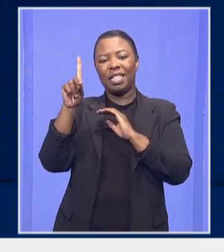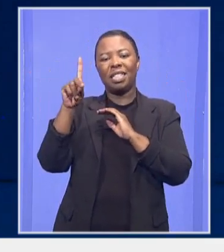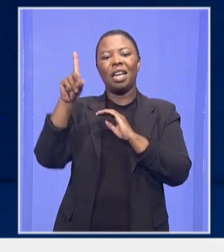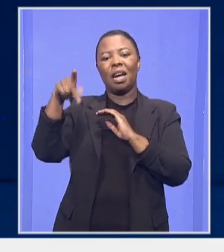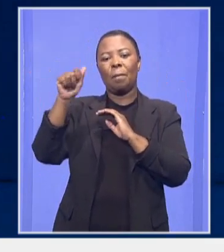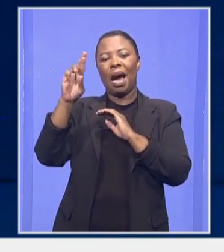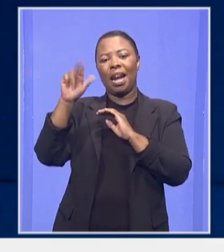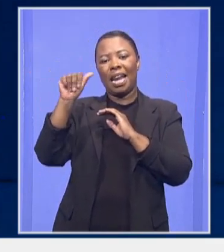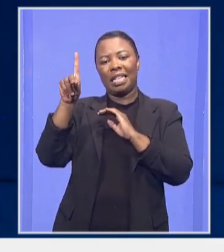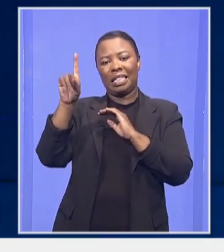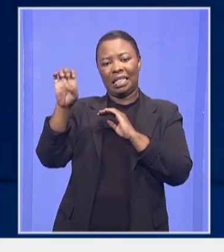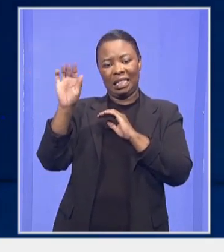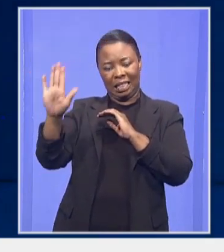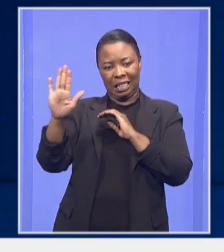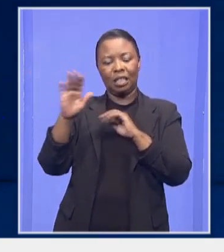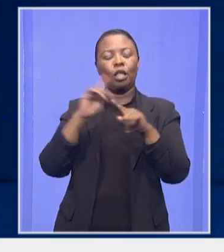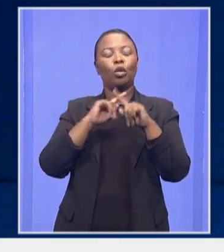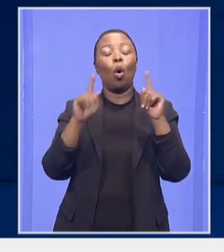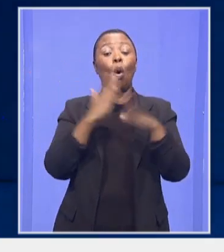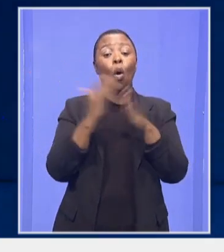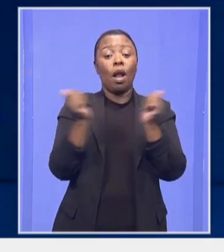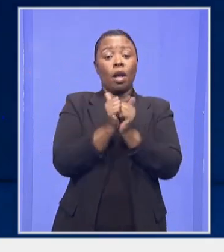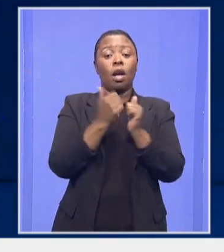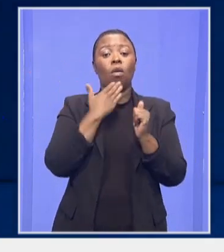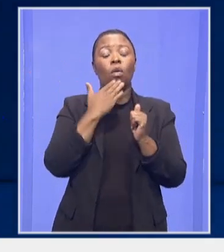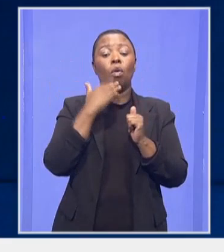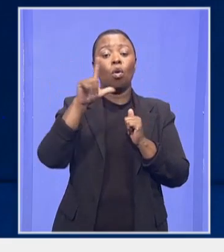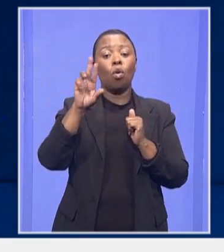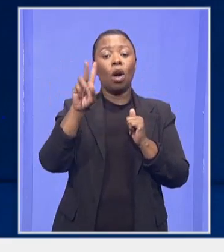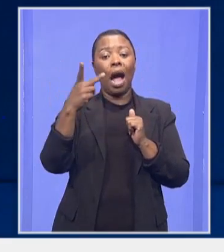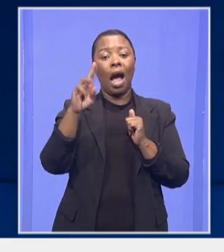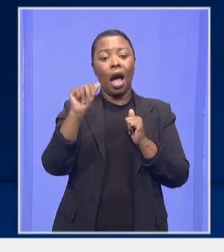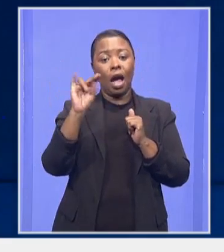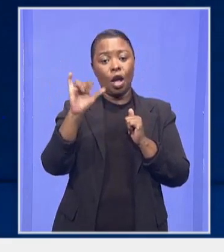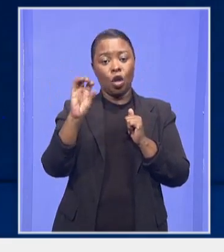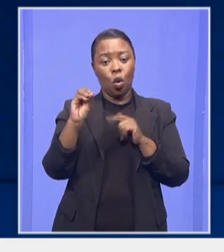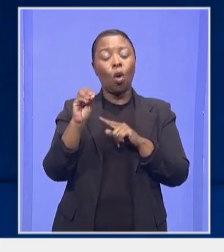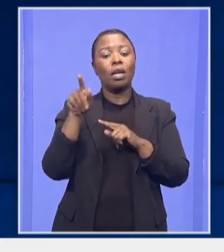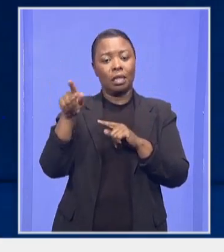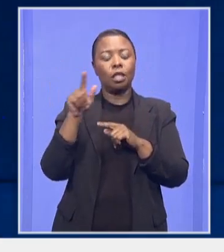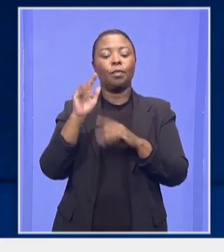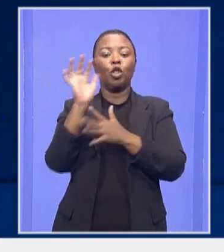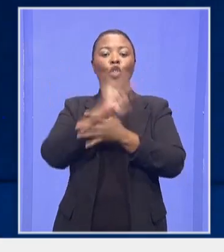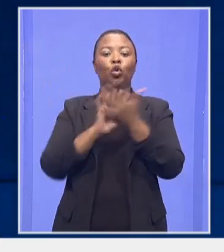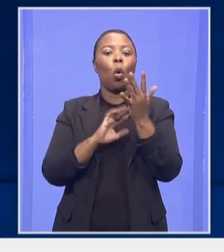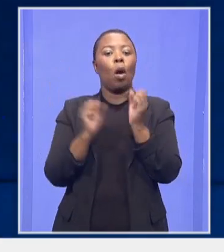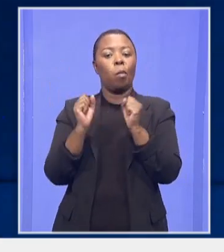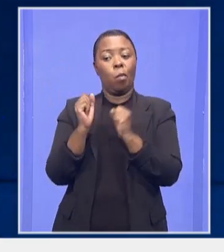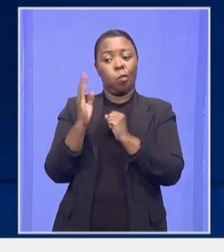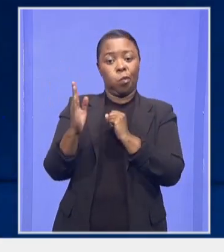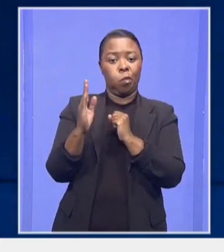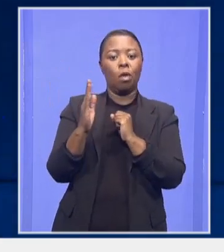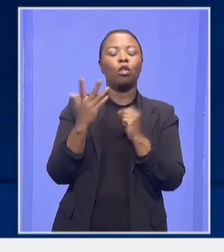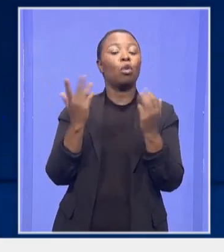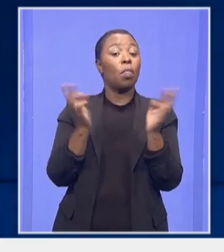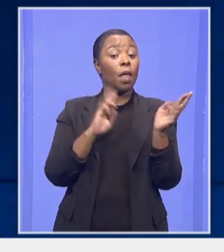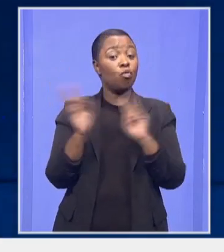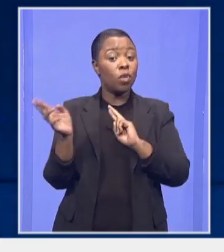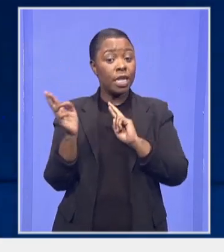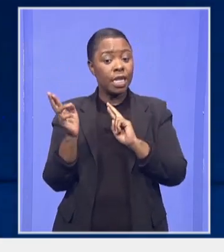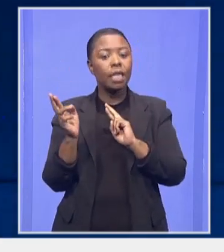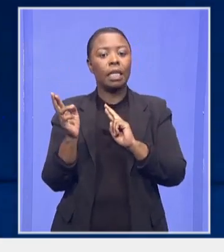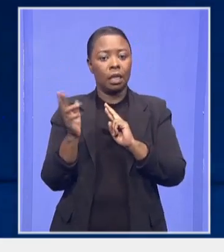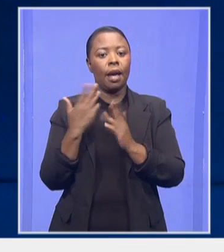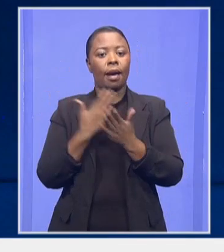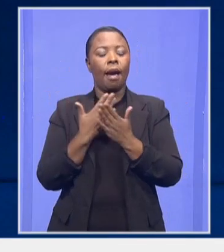with another colleague of ours, Lukhanyo Mazantsana. They are covering the story for us, and I know that they're getting ready to give us an